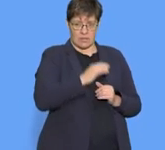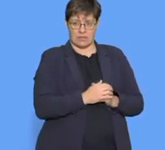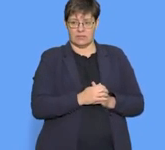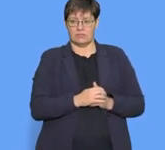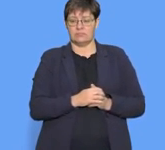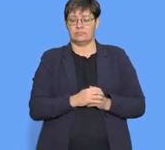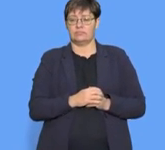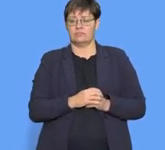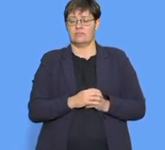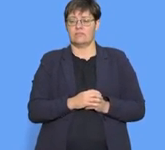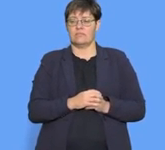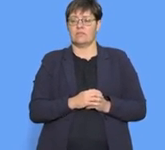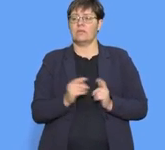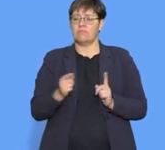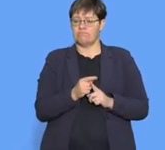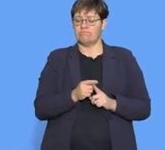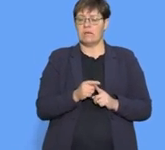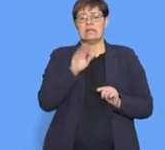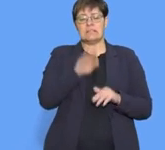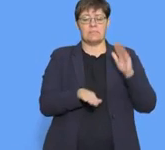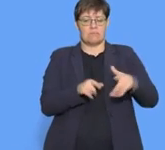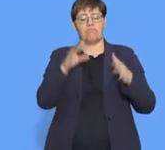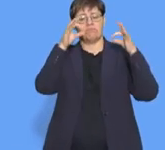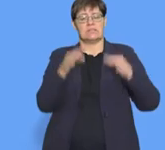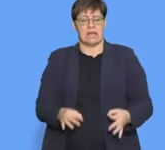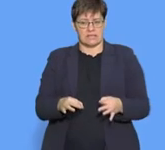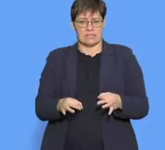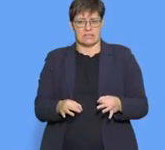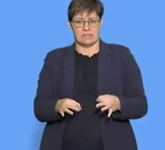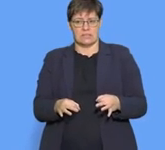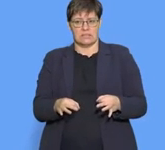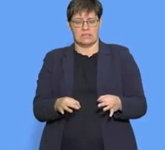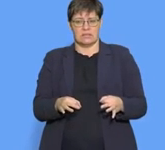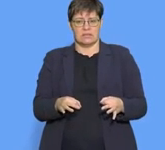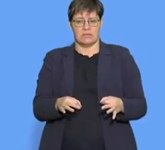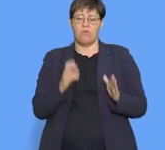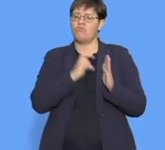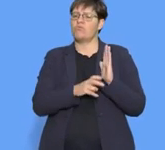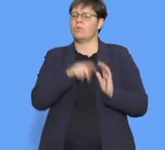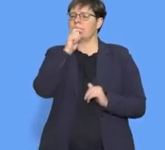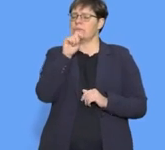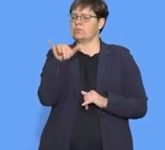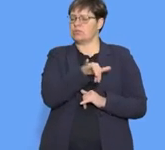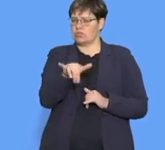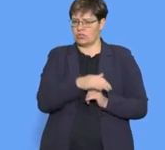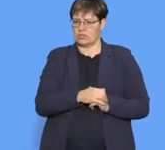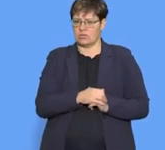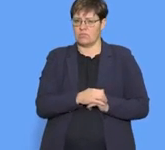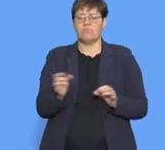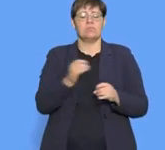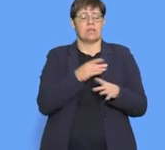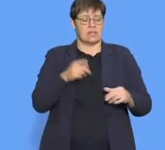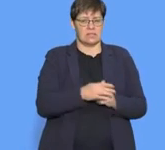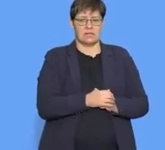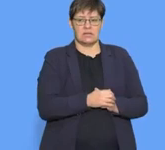c. So if we go through all the steps to decide which rule to use, let's start